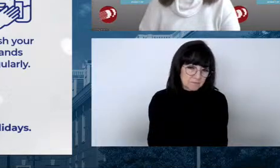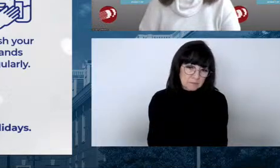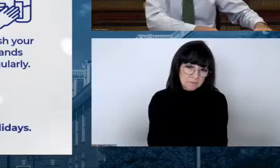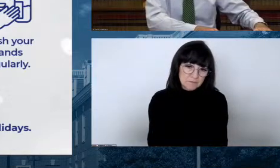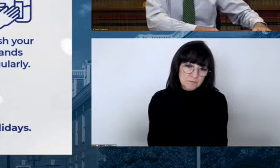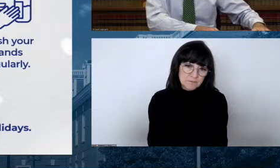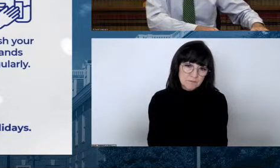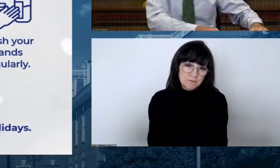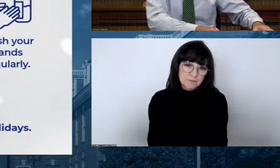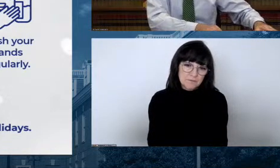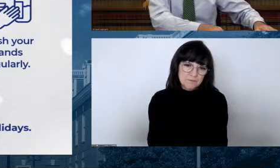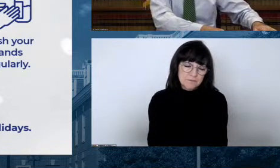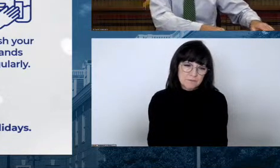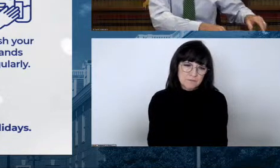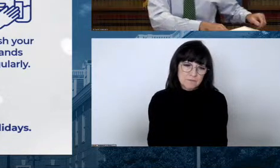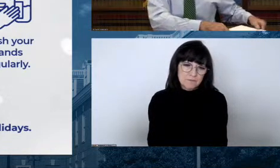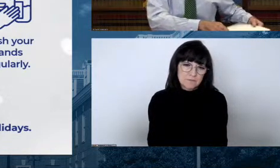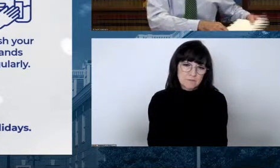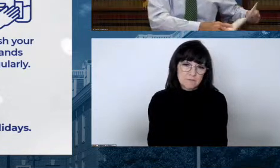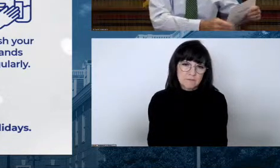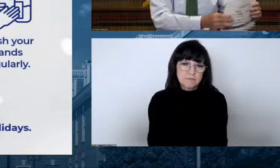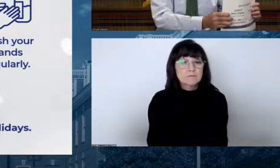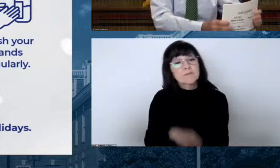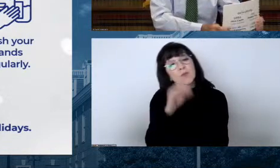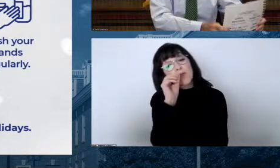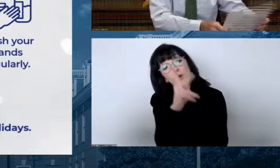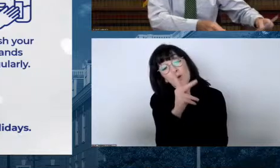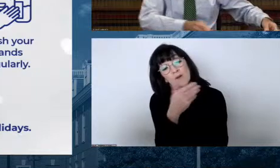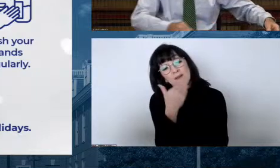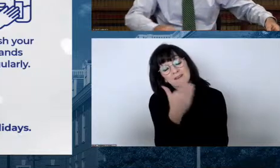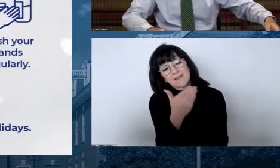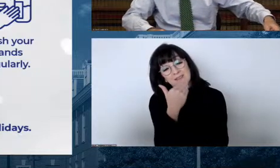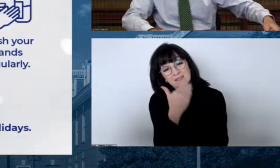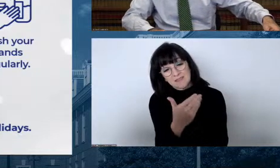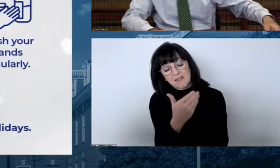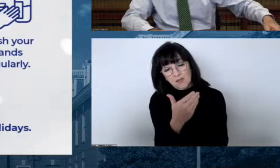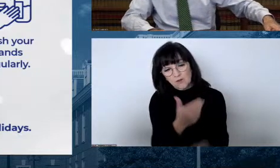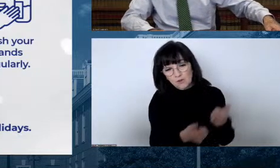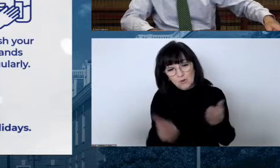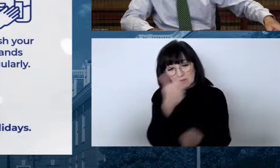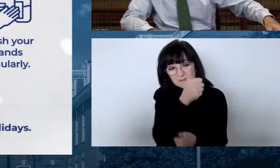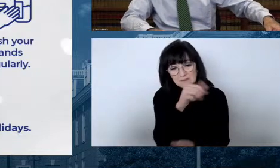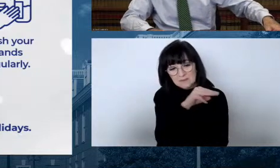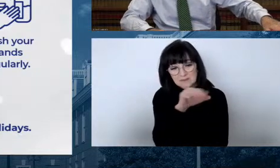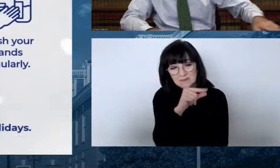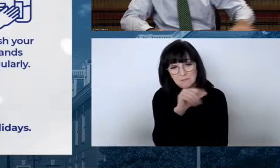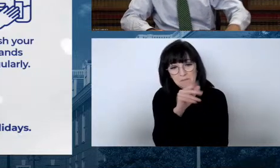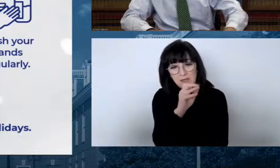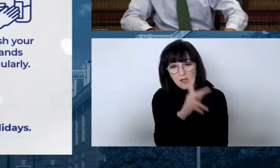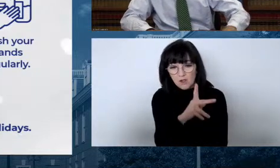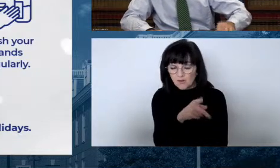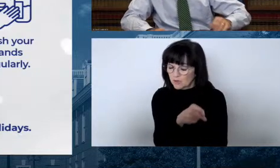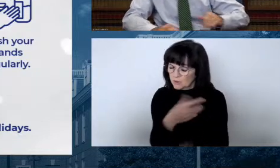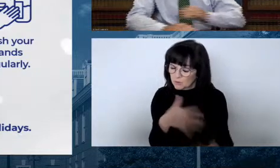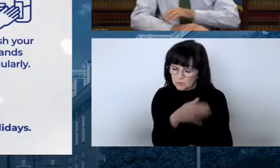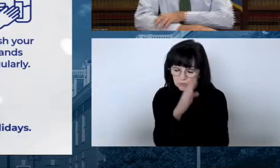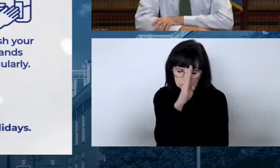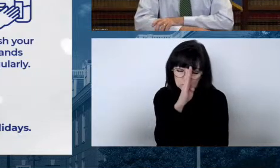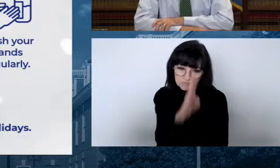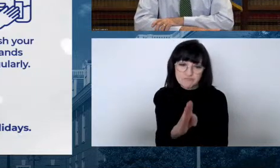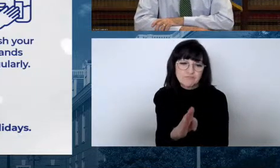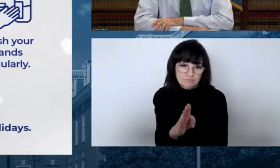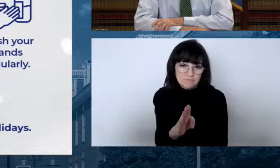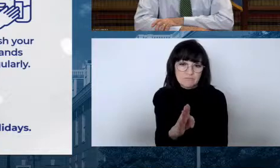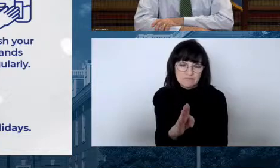All right, thank Governor, you, Secretary McGarrick. That presentation was pretty direct. Obviously, there's